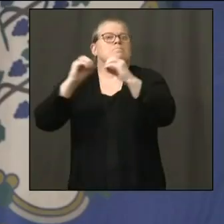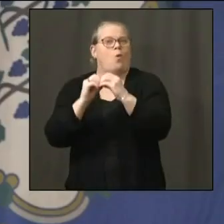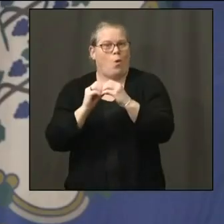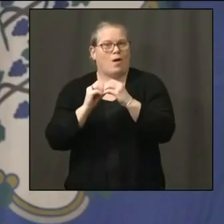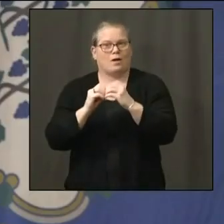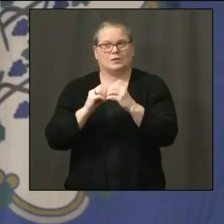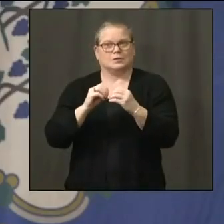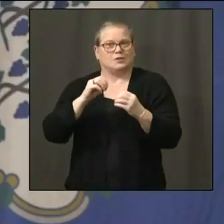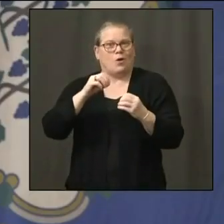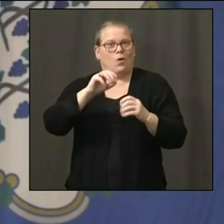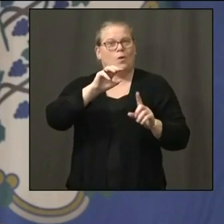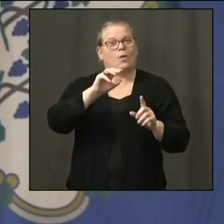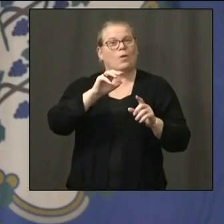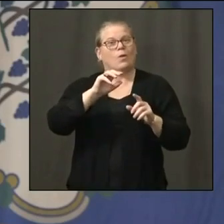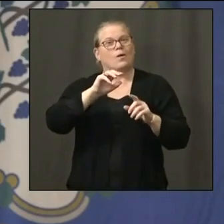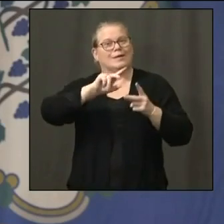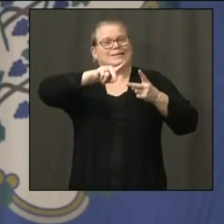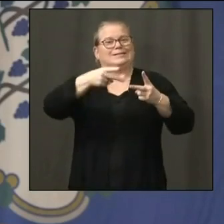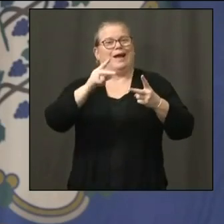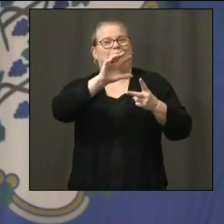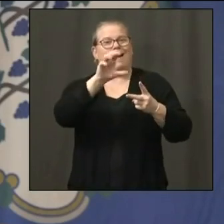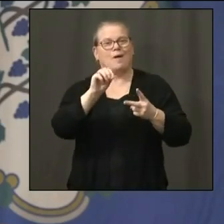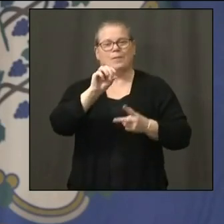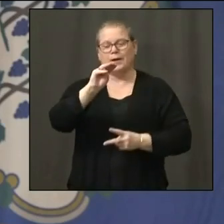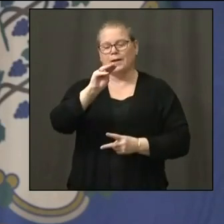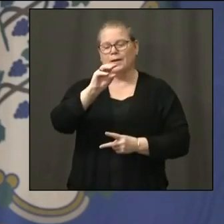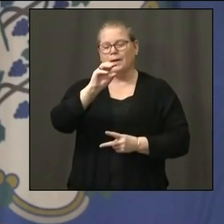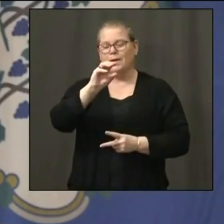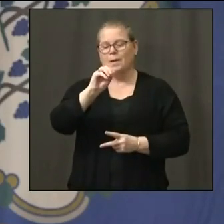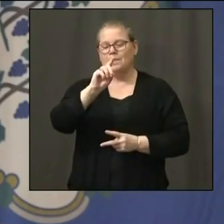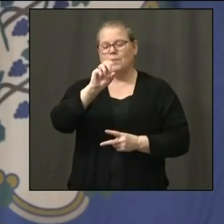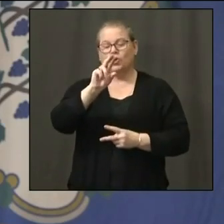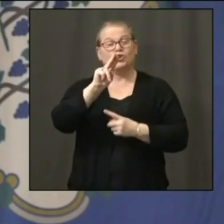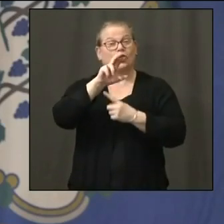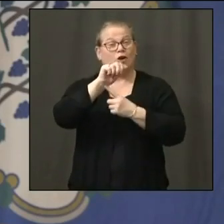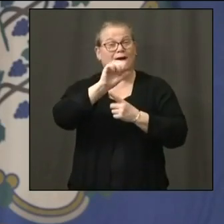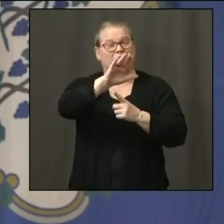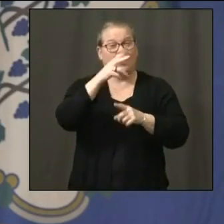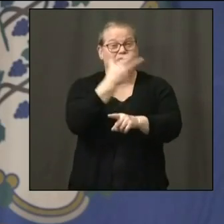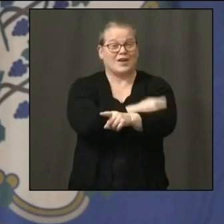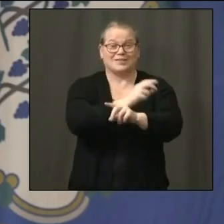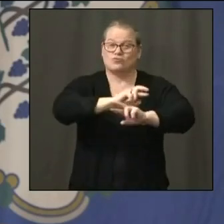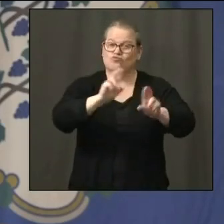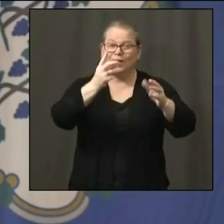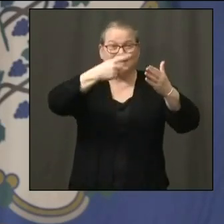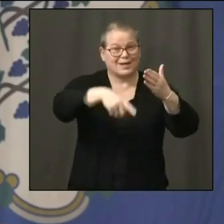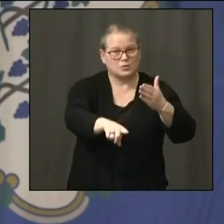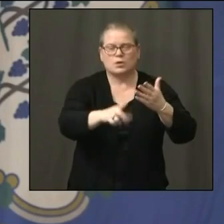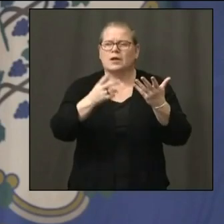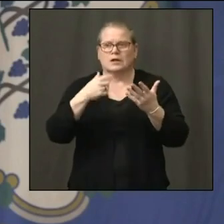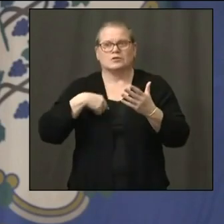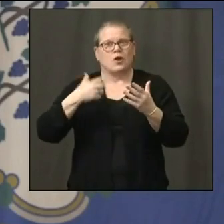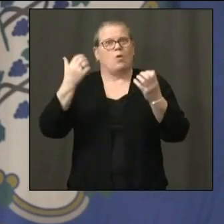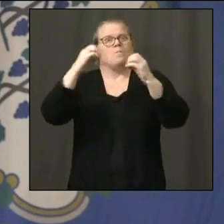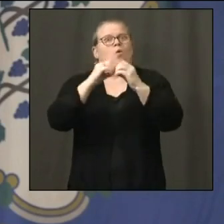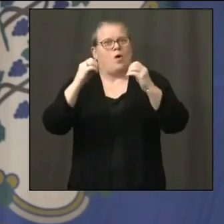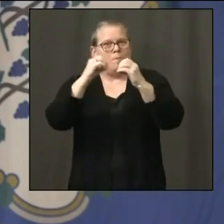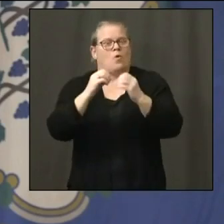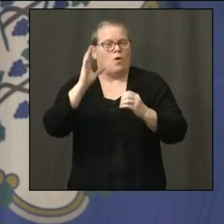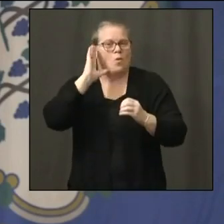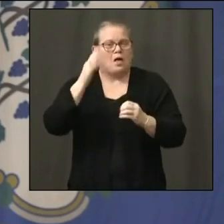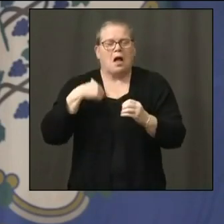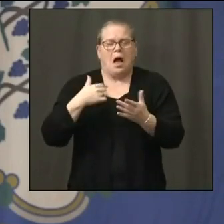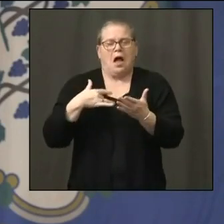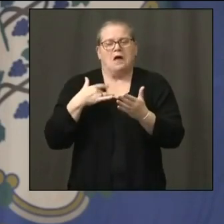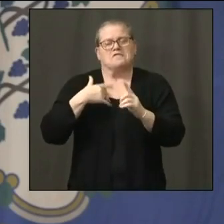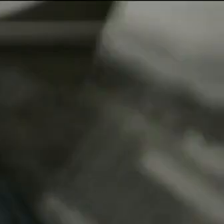My hunch is that demand will outstrip supply for the next 3 or 4 months. Then that may shift as we move into